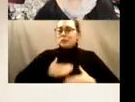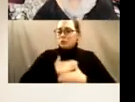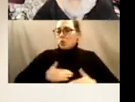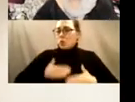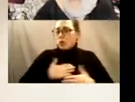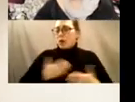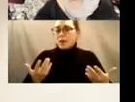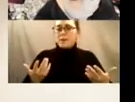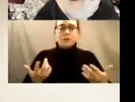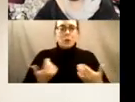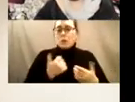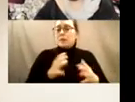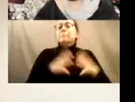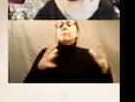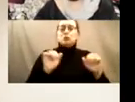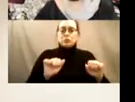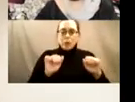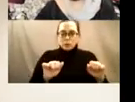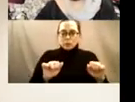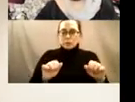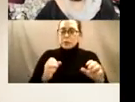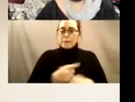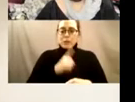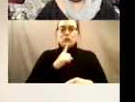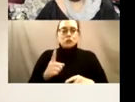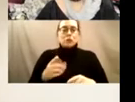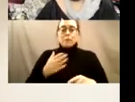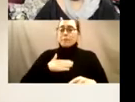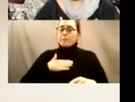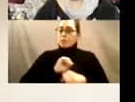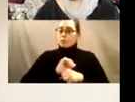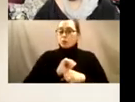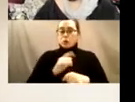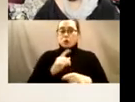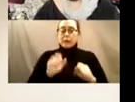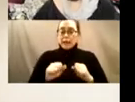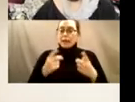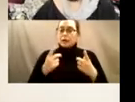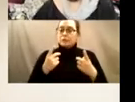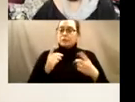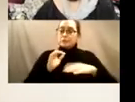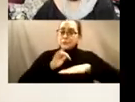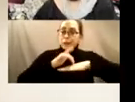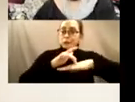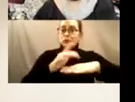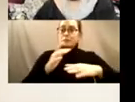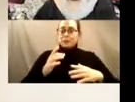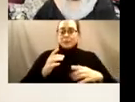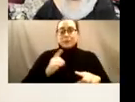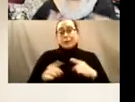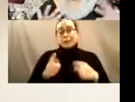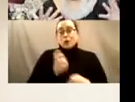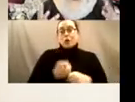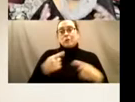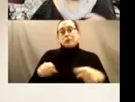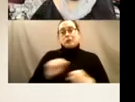possible, I try to make my work available for being touched, which is really difficult during COVID. And so